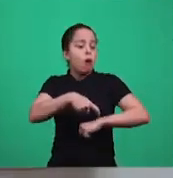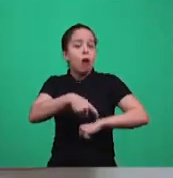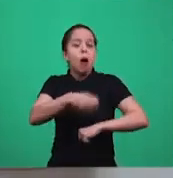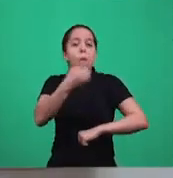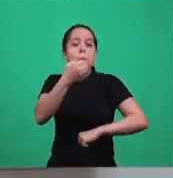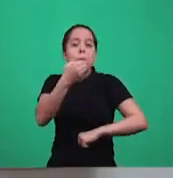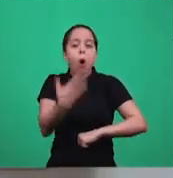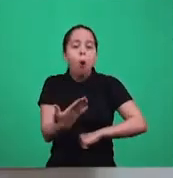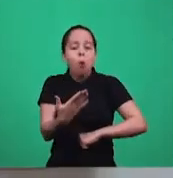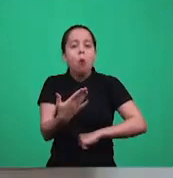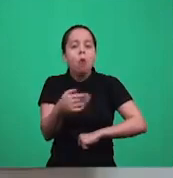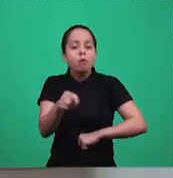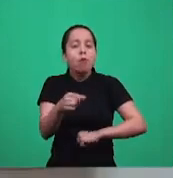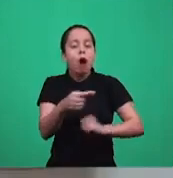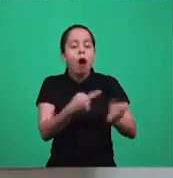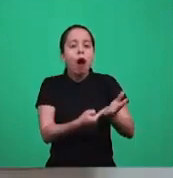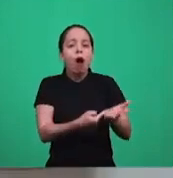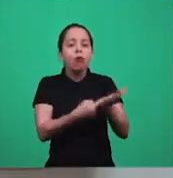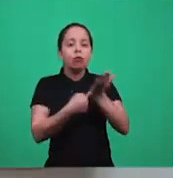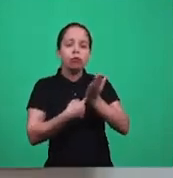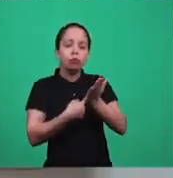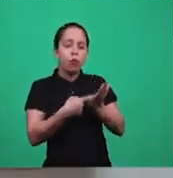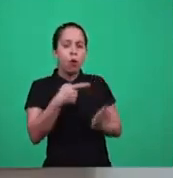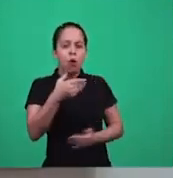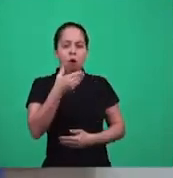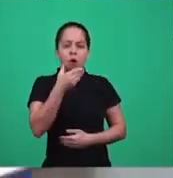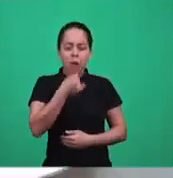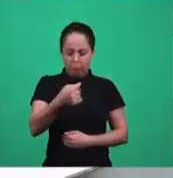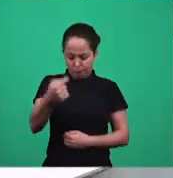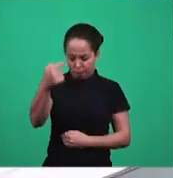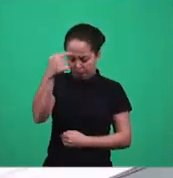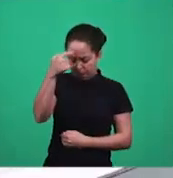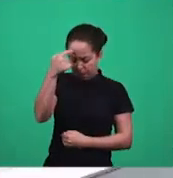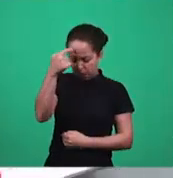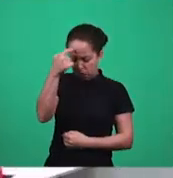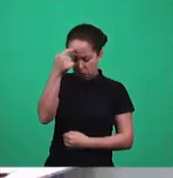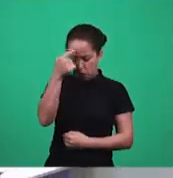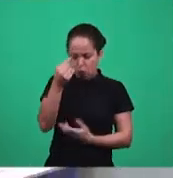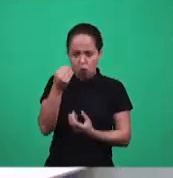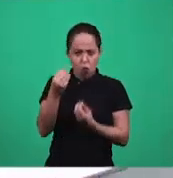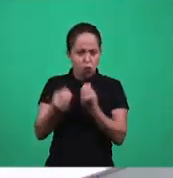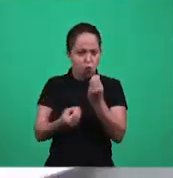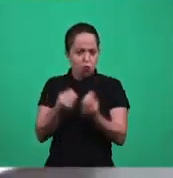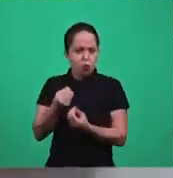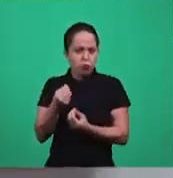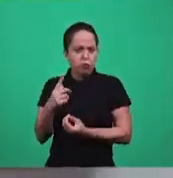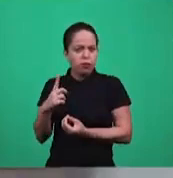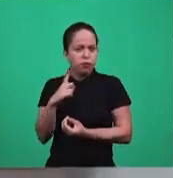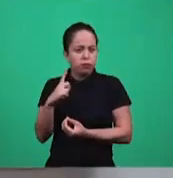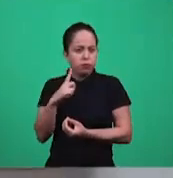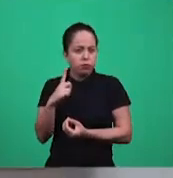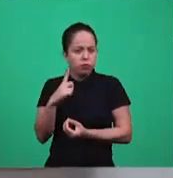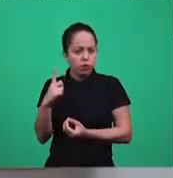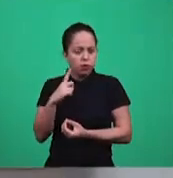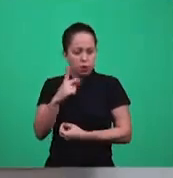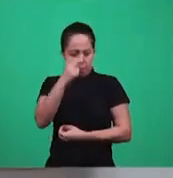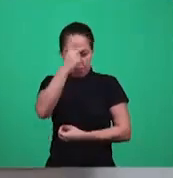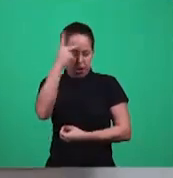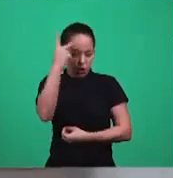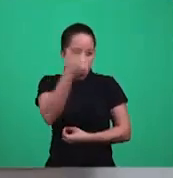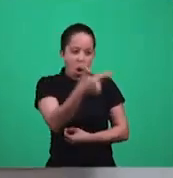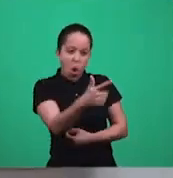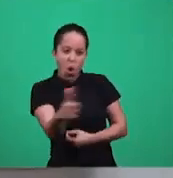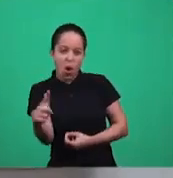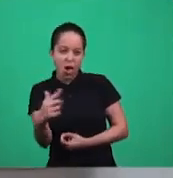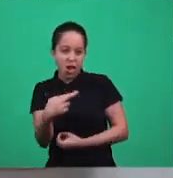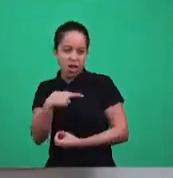it was the best time. Would not be before those of his same religion.